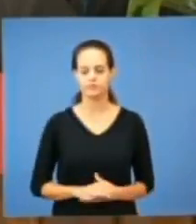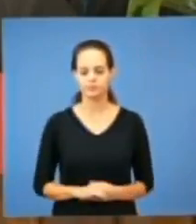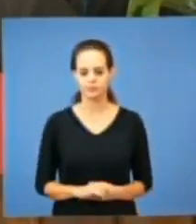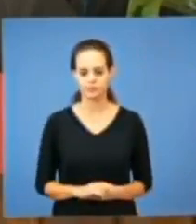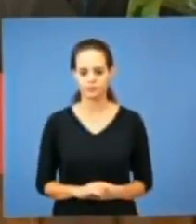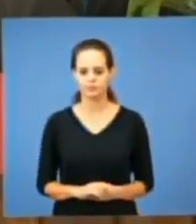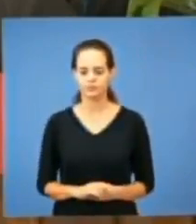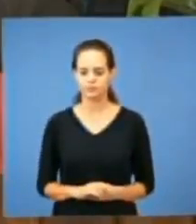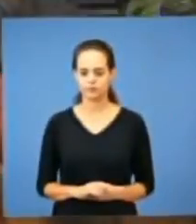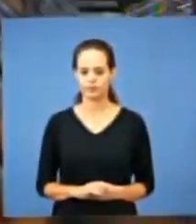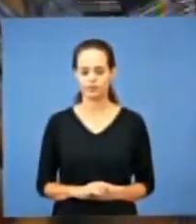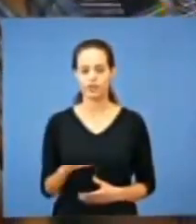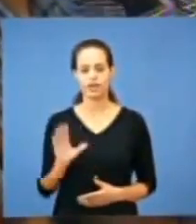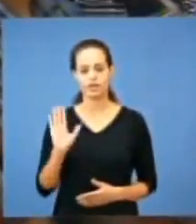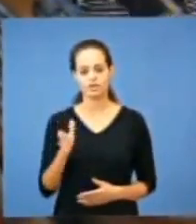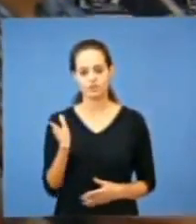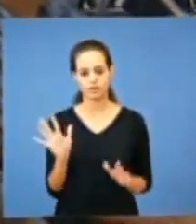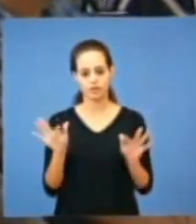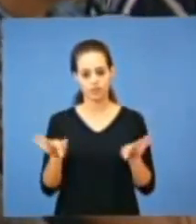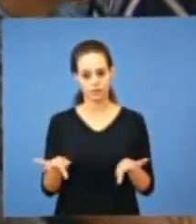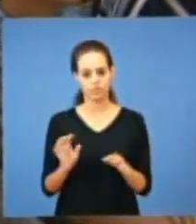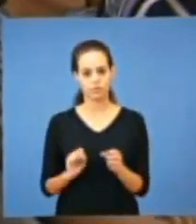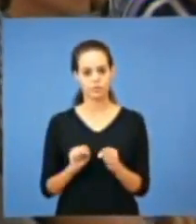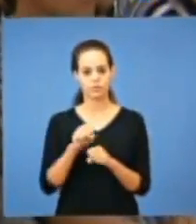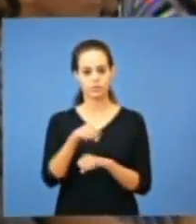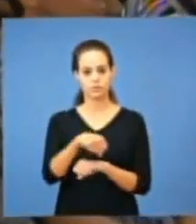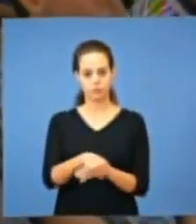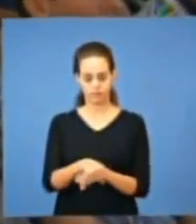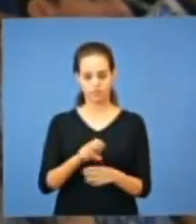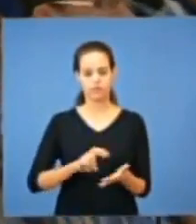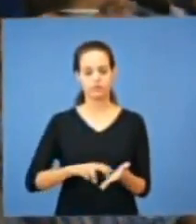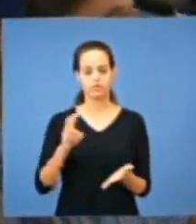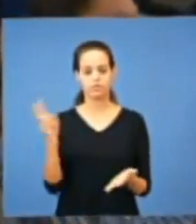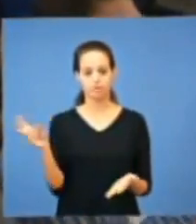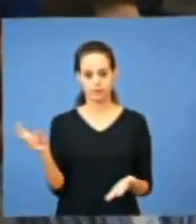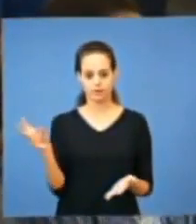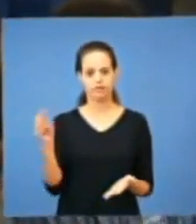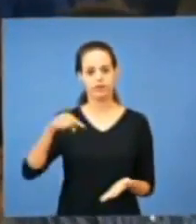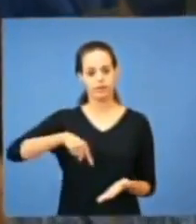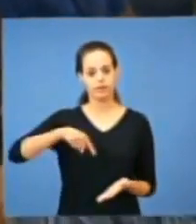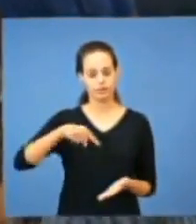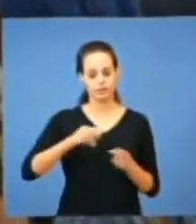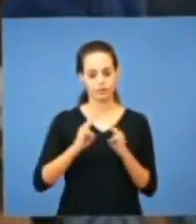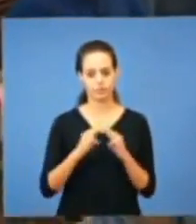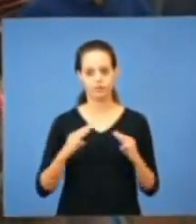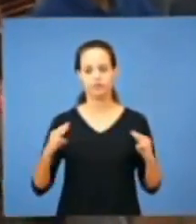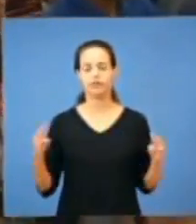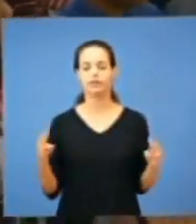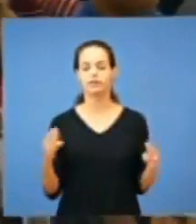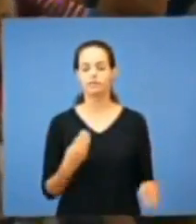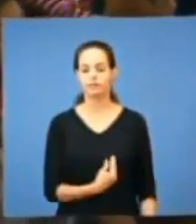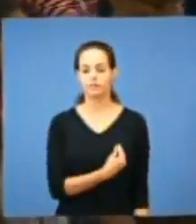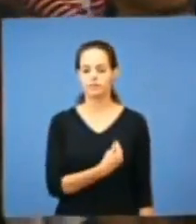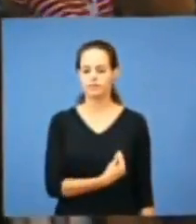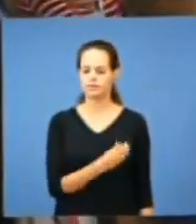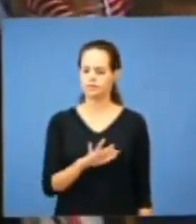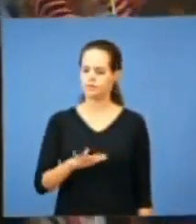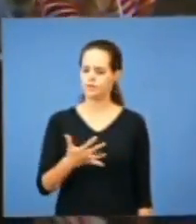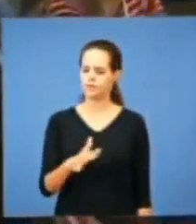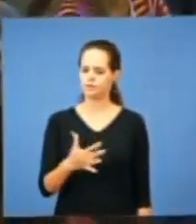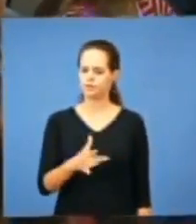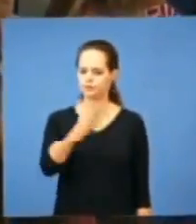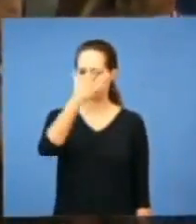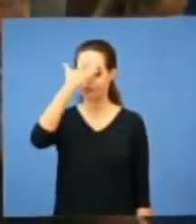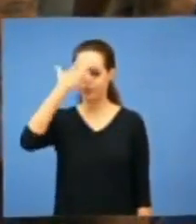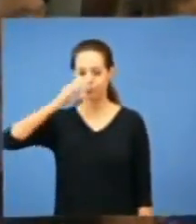just finished this morning a seminar here on the Manaim, with the presence